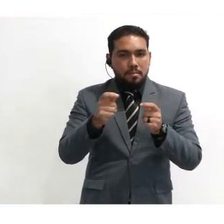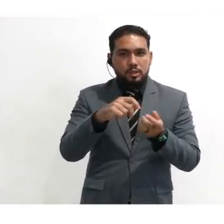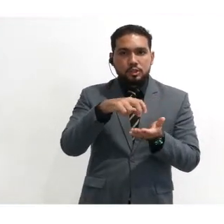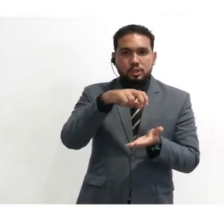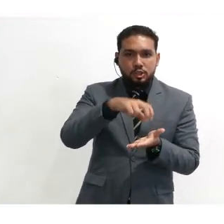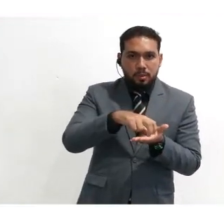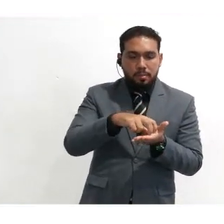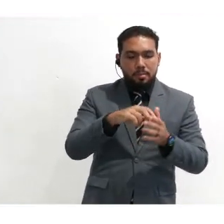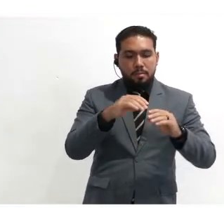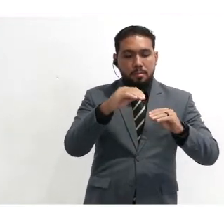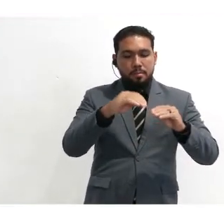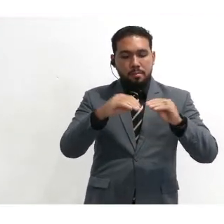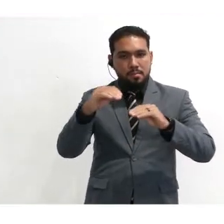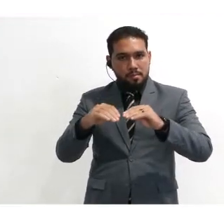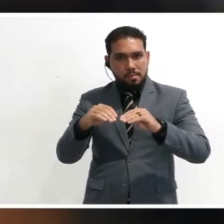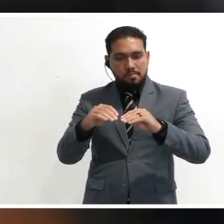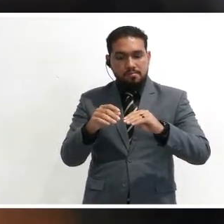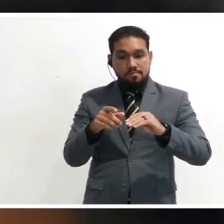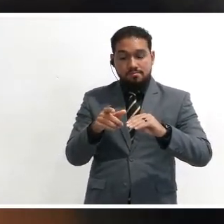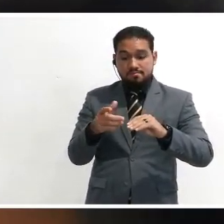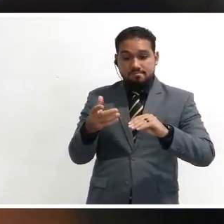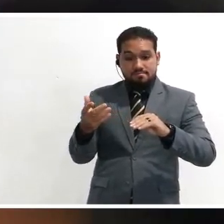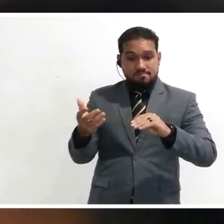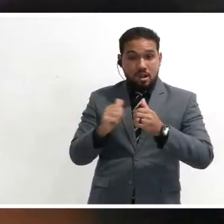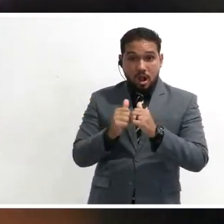sure how you do that.